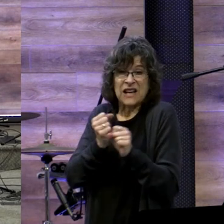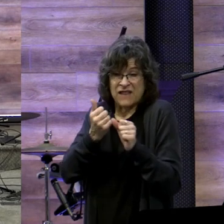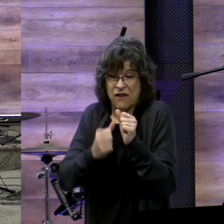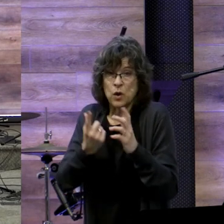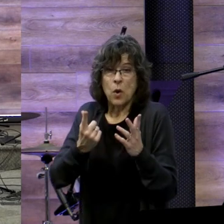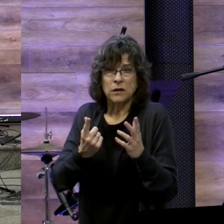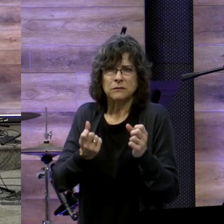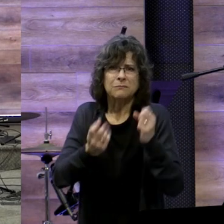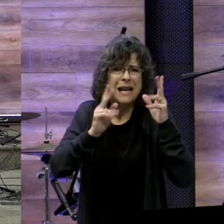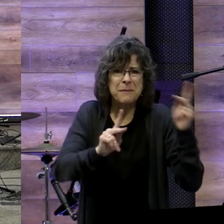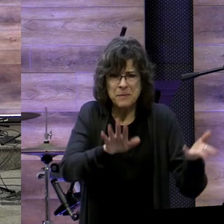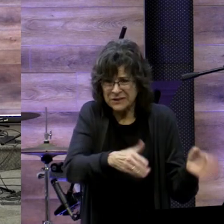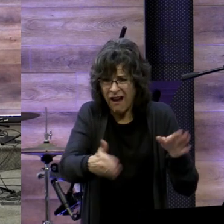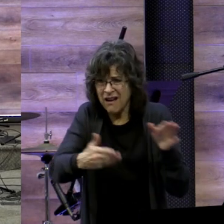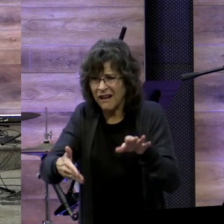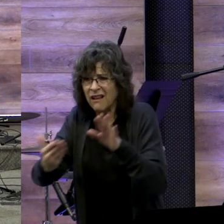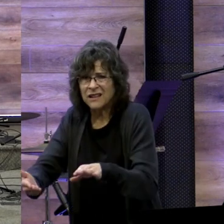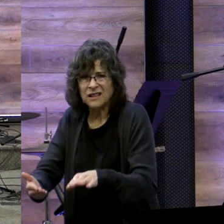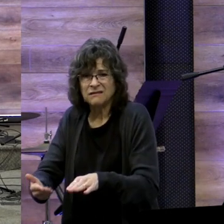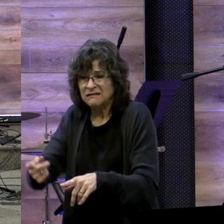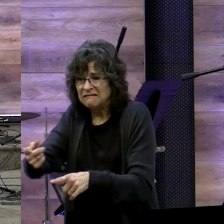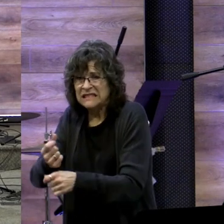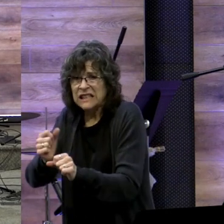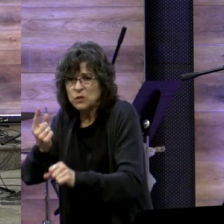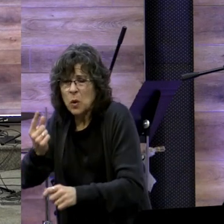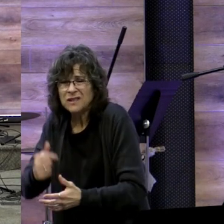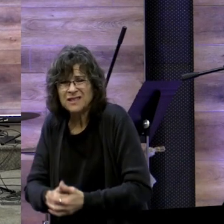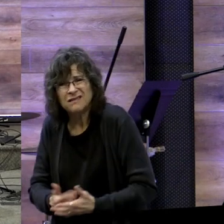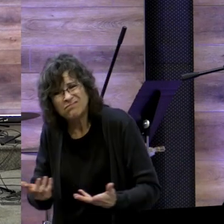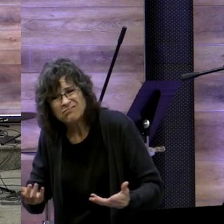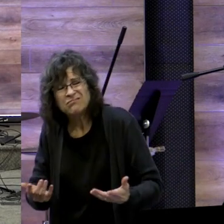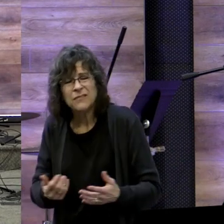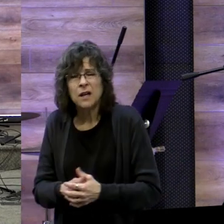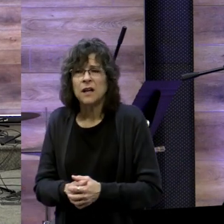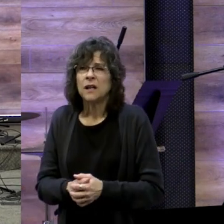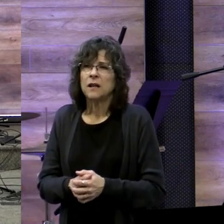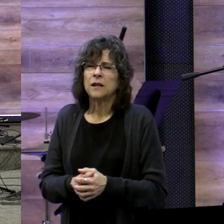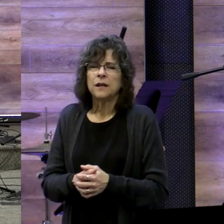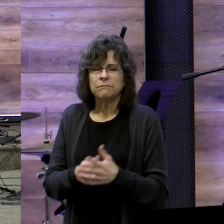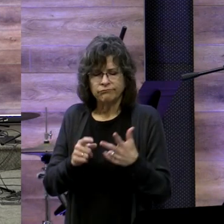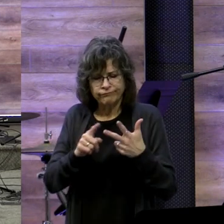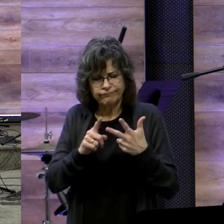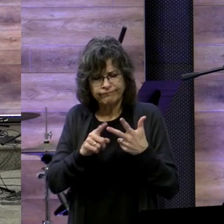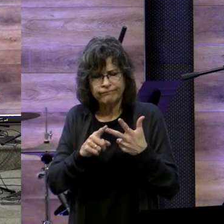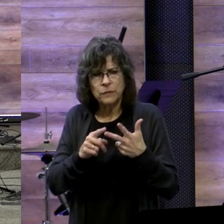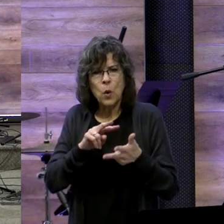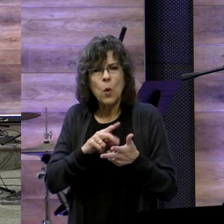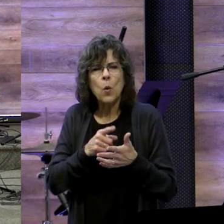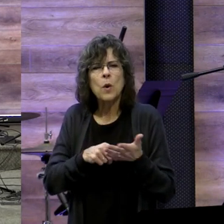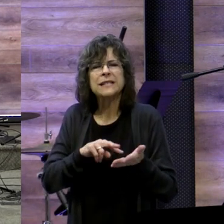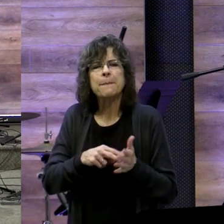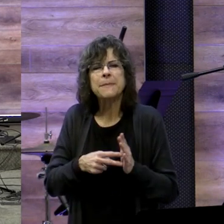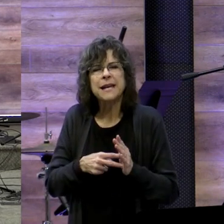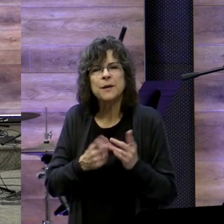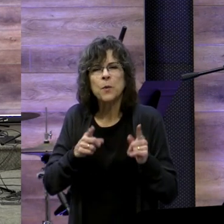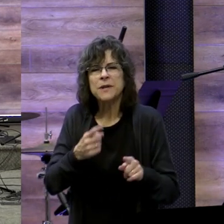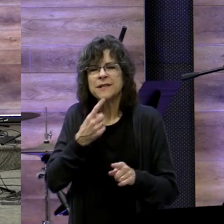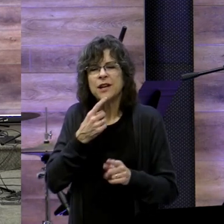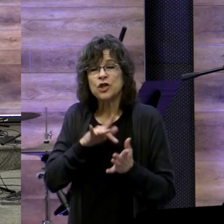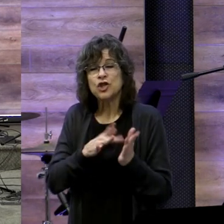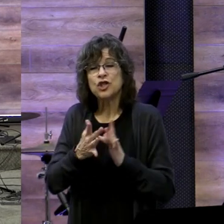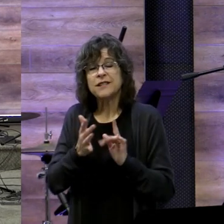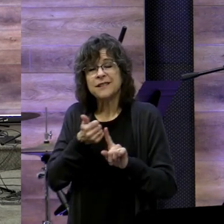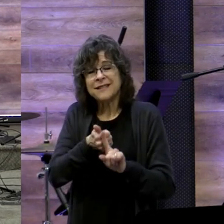people died? And then third, what does it actually mean for Jesus to be the resurrection and the life?